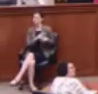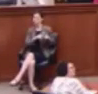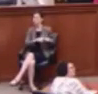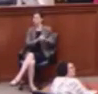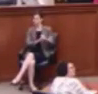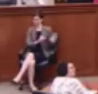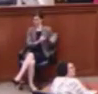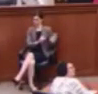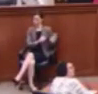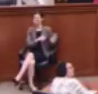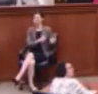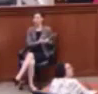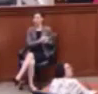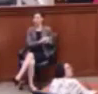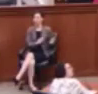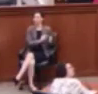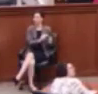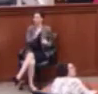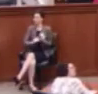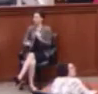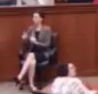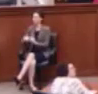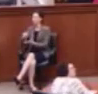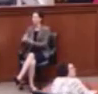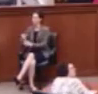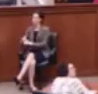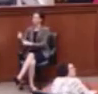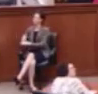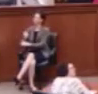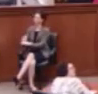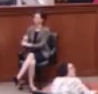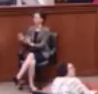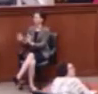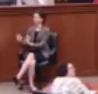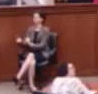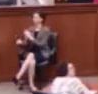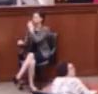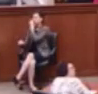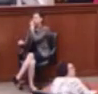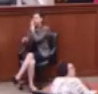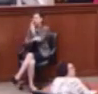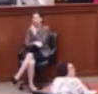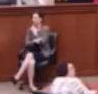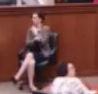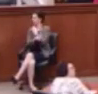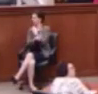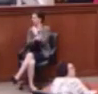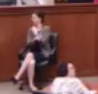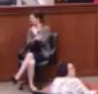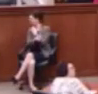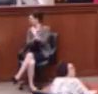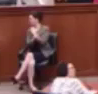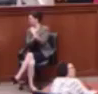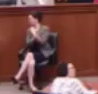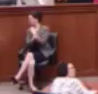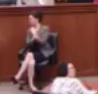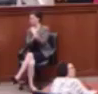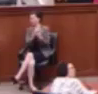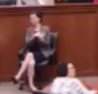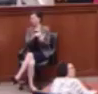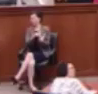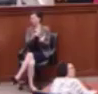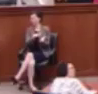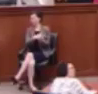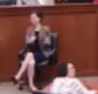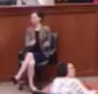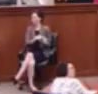pure academic credit model, to the tune of about $5,200 more in starting salary. So it is important work,